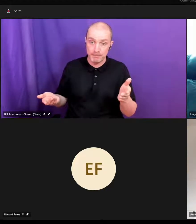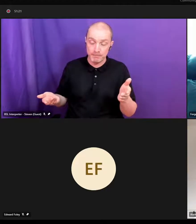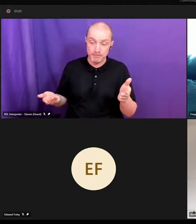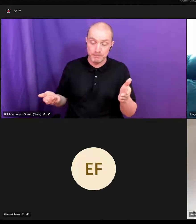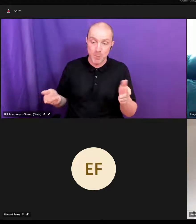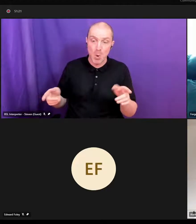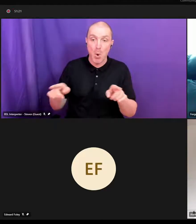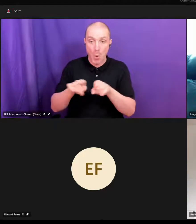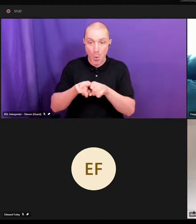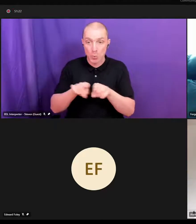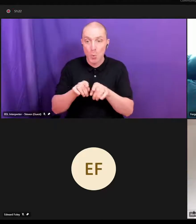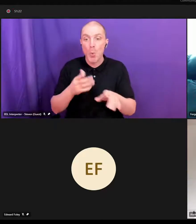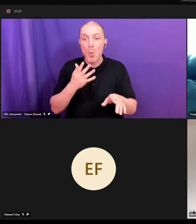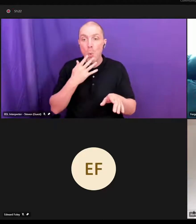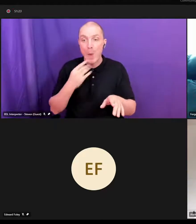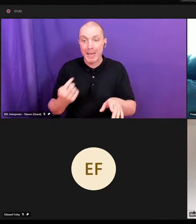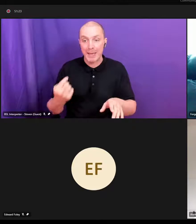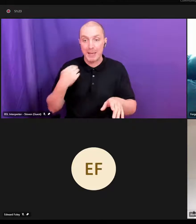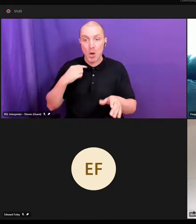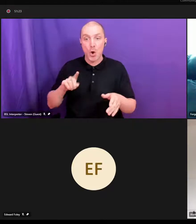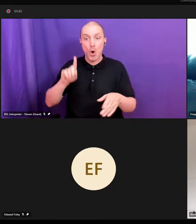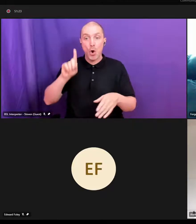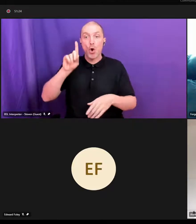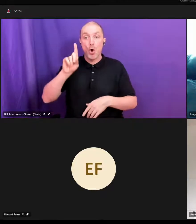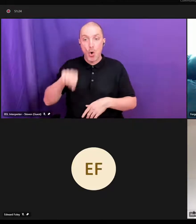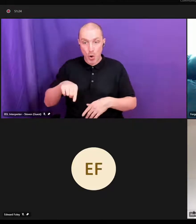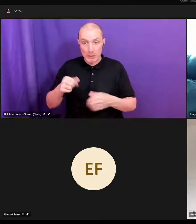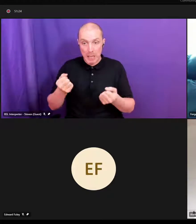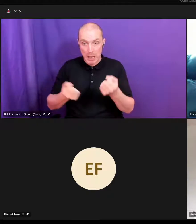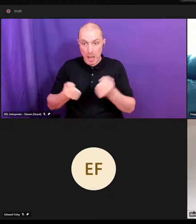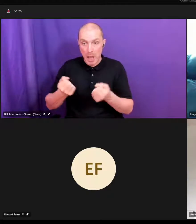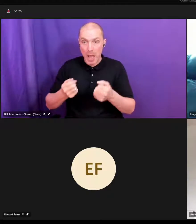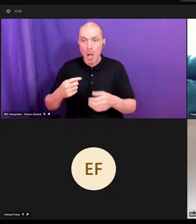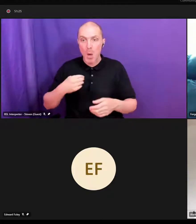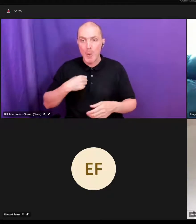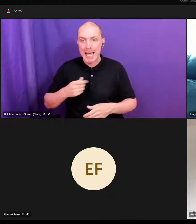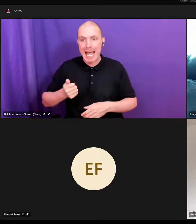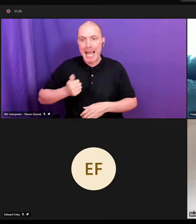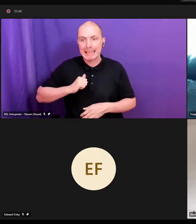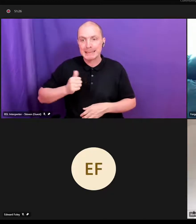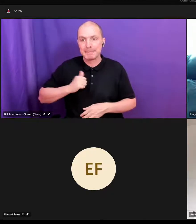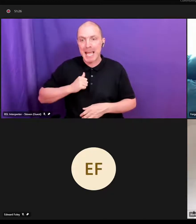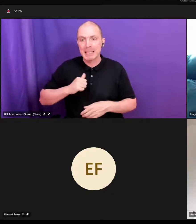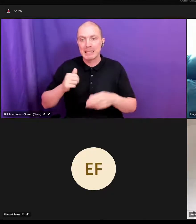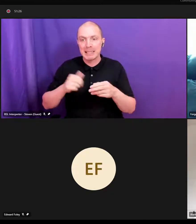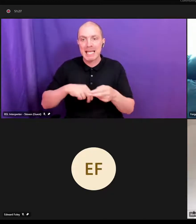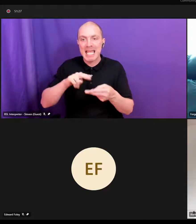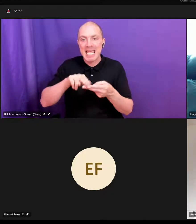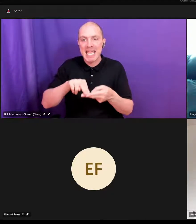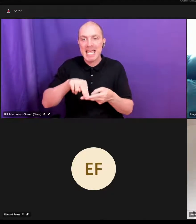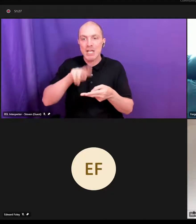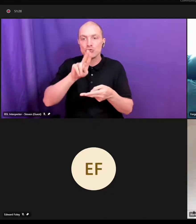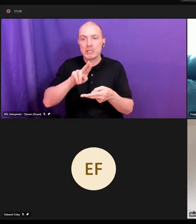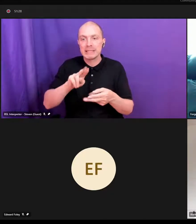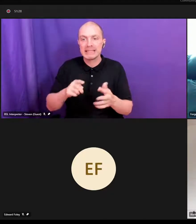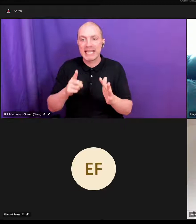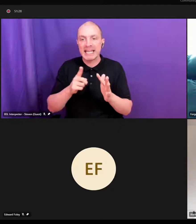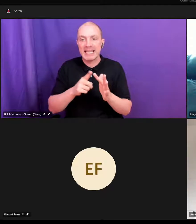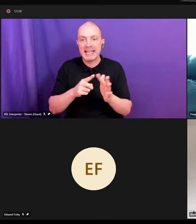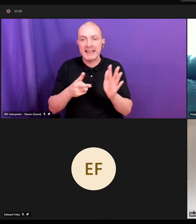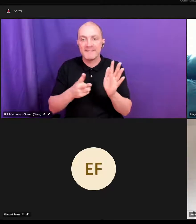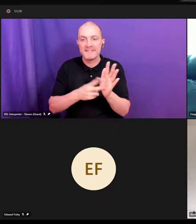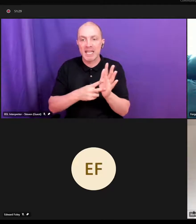when we ordered the vehicles, the intention was to expand our EV charging network. Again,